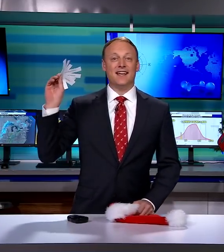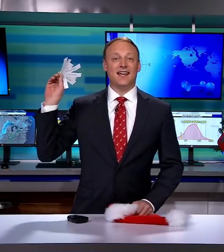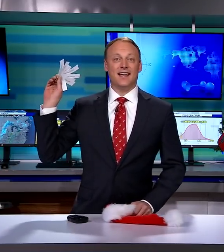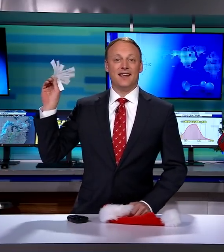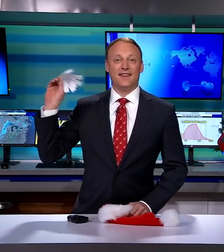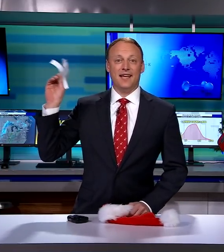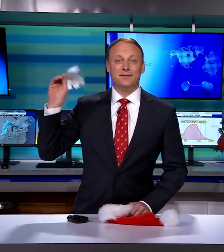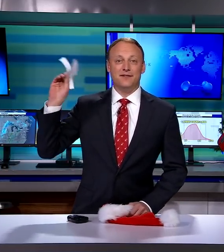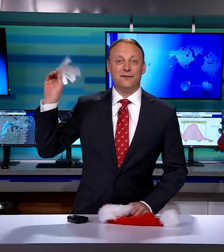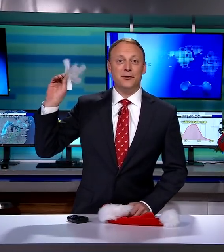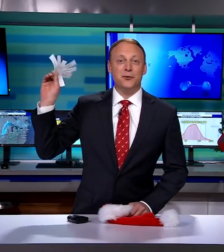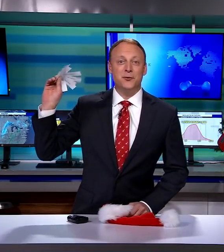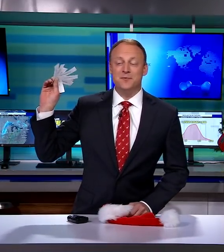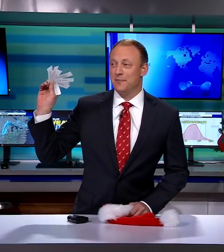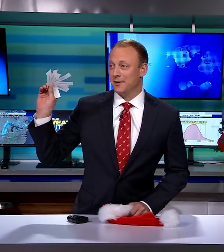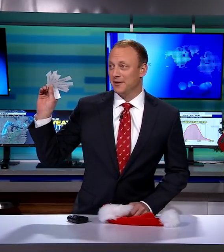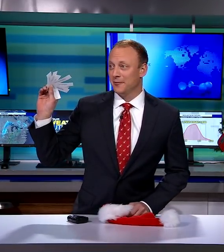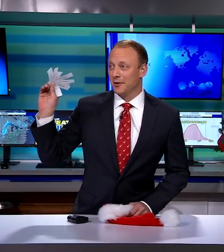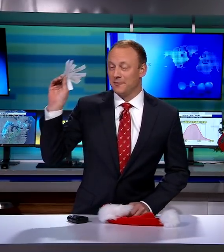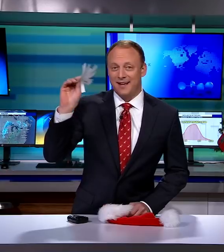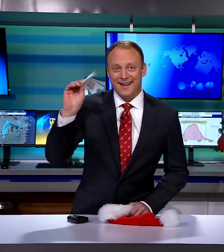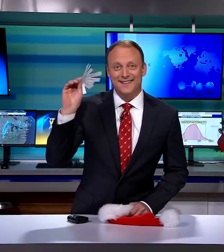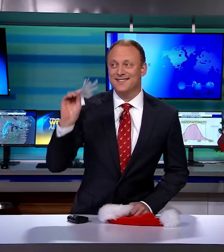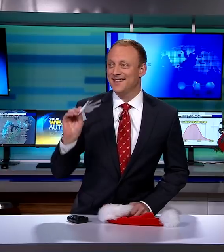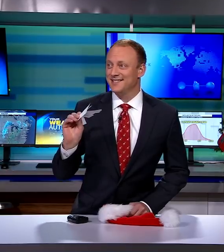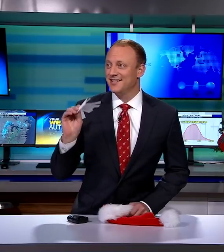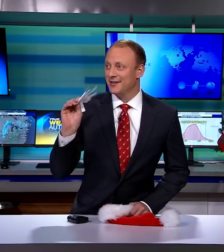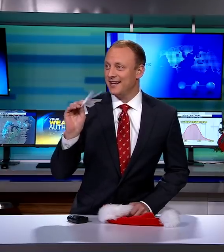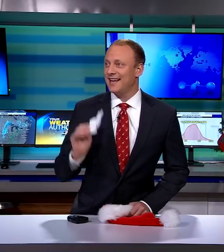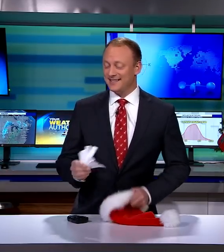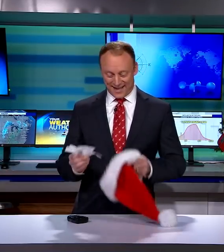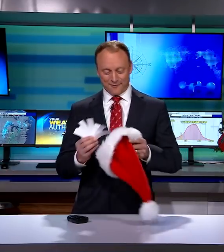has the names of every crew member working behind